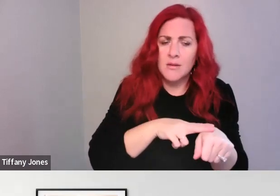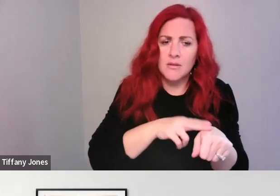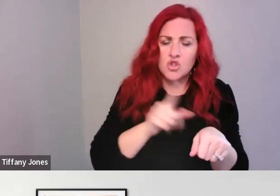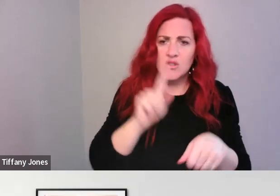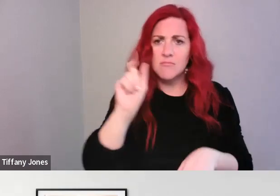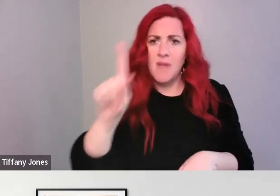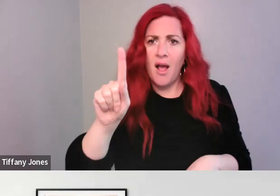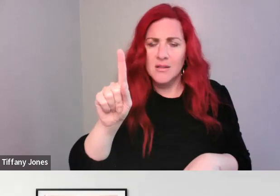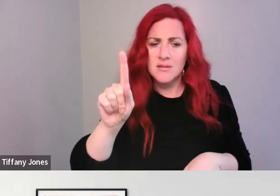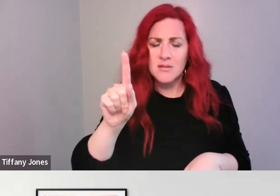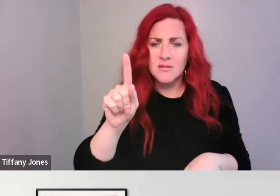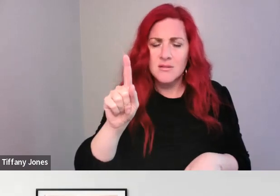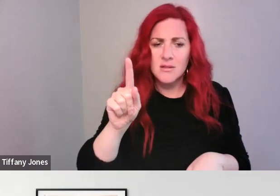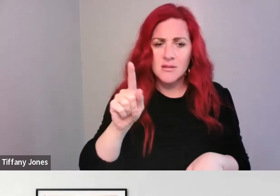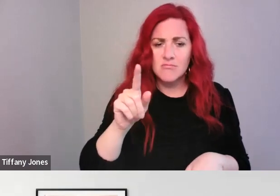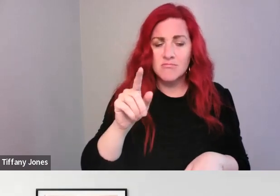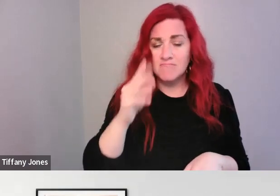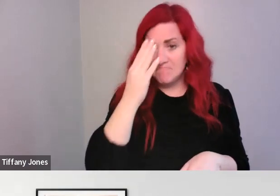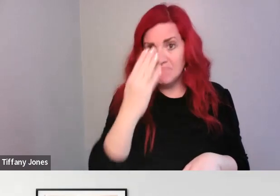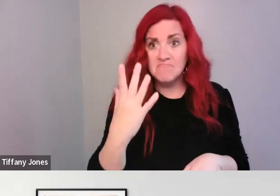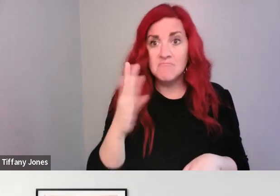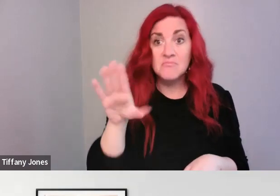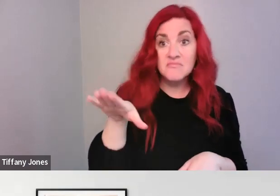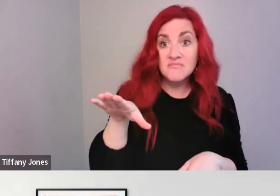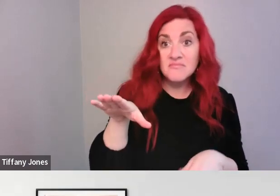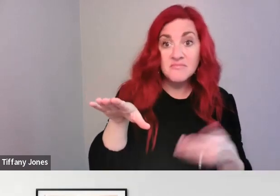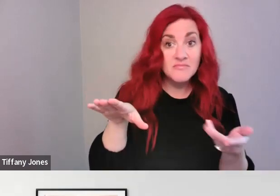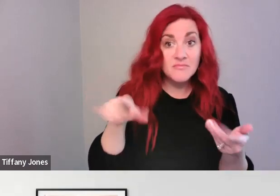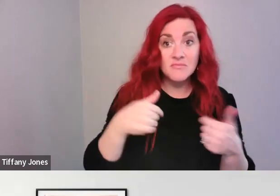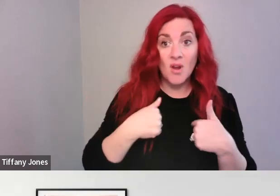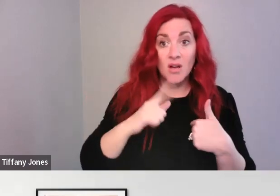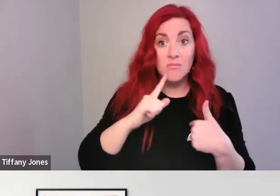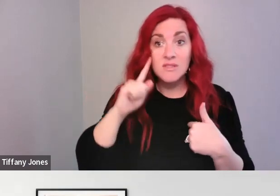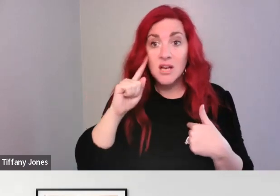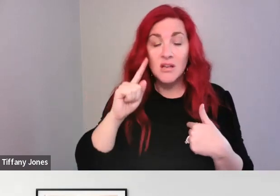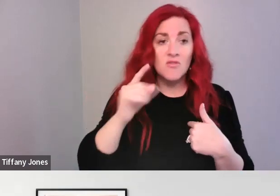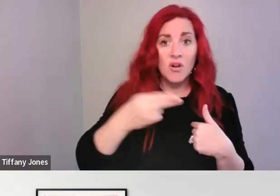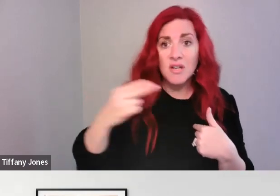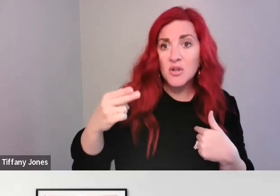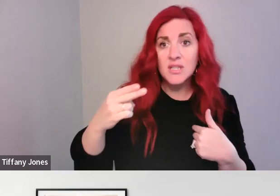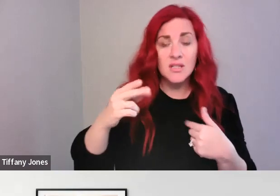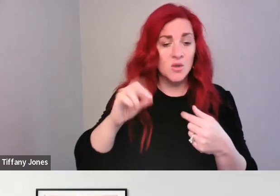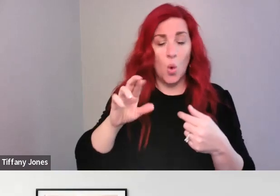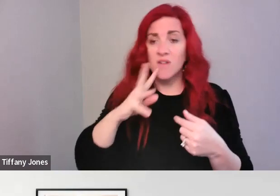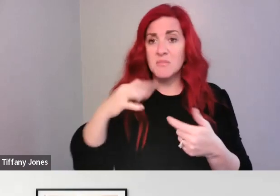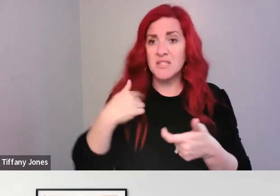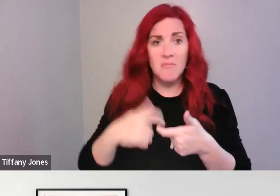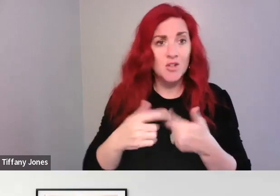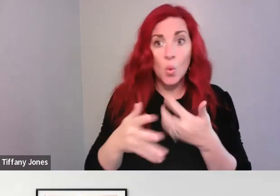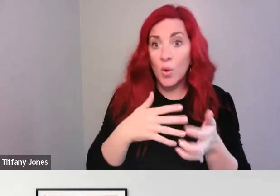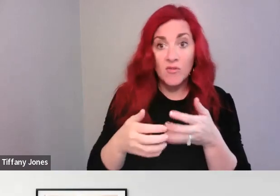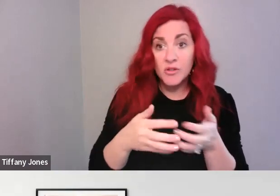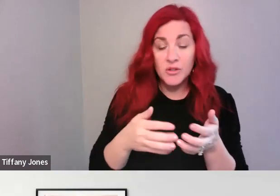them, I would let them know, hey, I'm deaf and hard of hearing, or I'm Spanish speaking, whatever it might